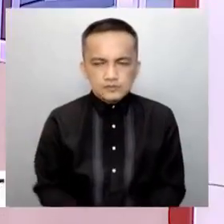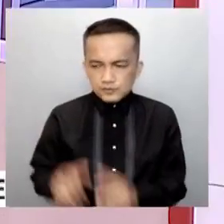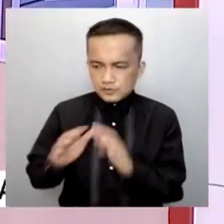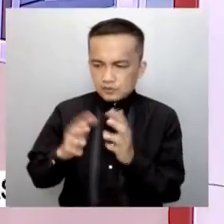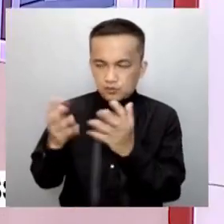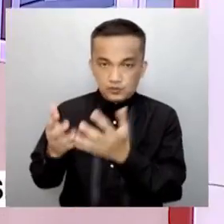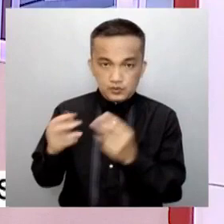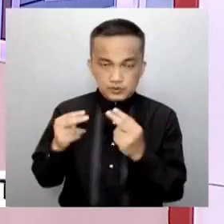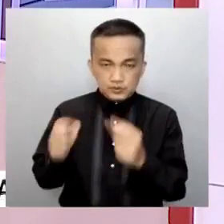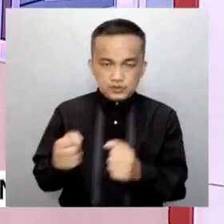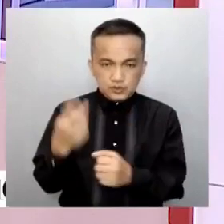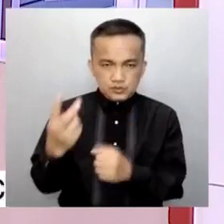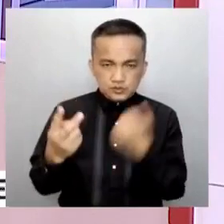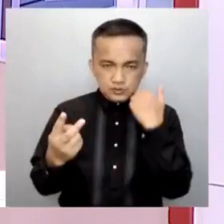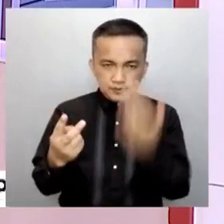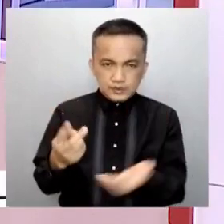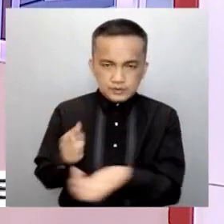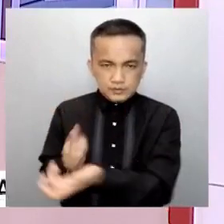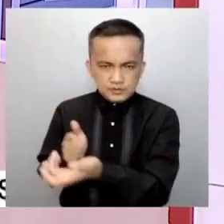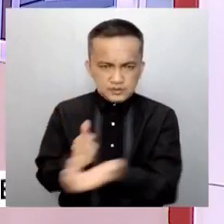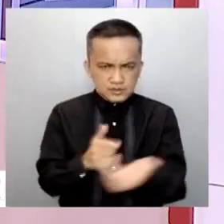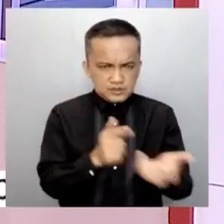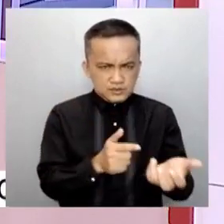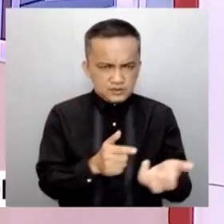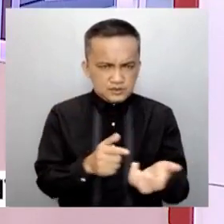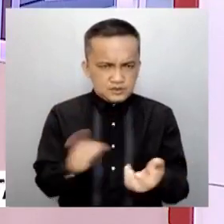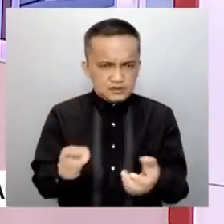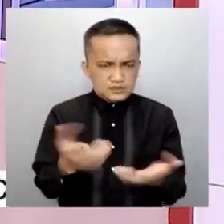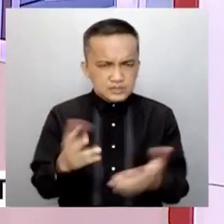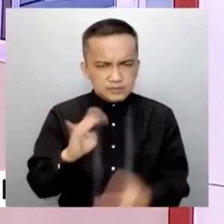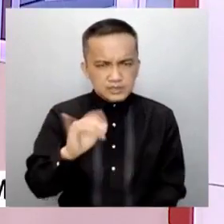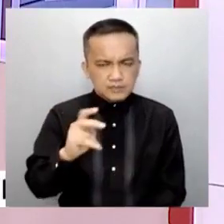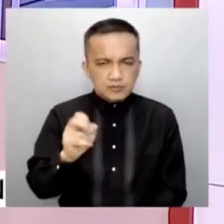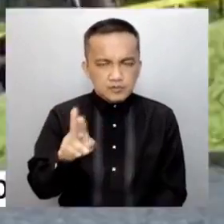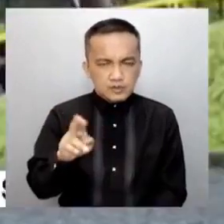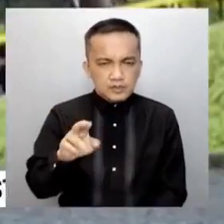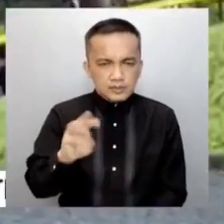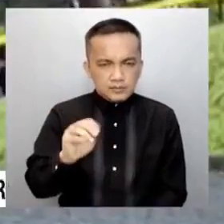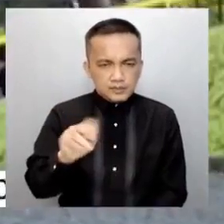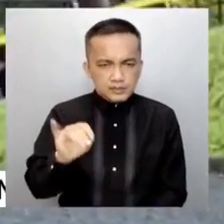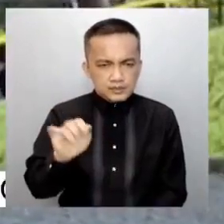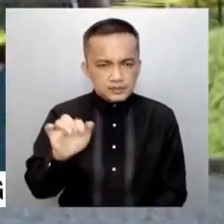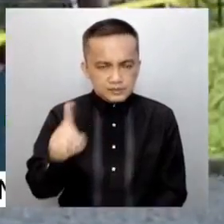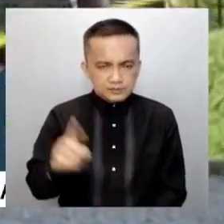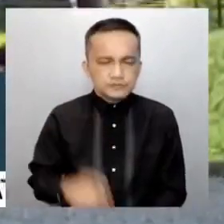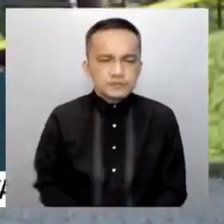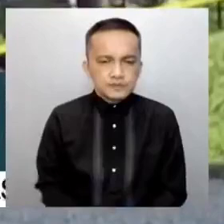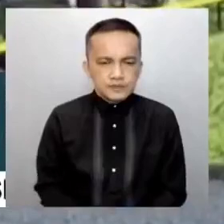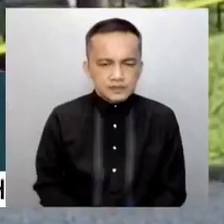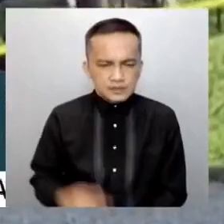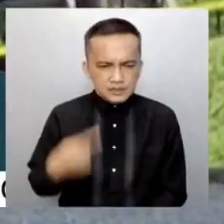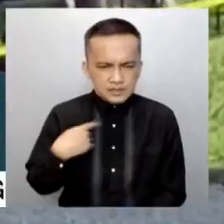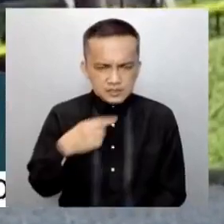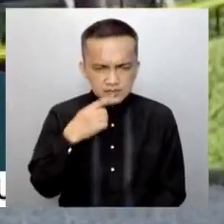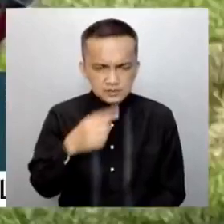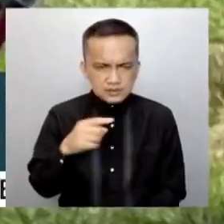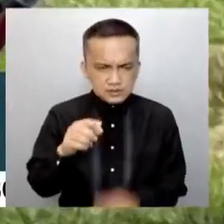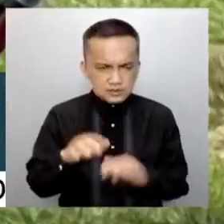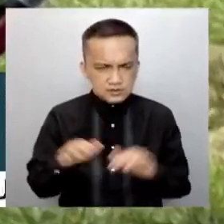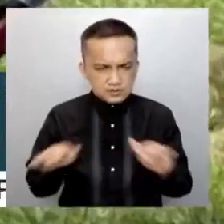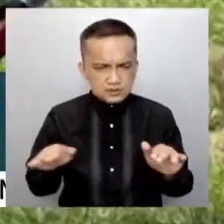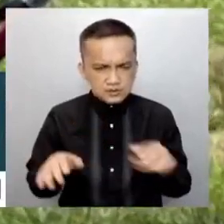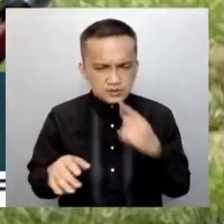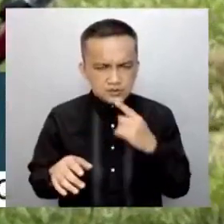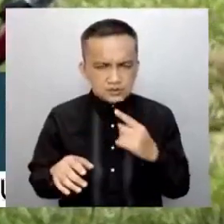are dead in a mass shooting at a block party in Baltimore, Maryland. 28 others are wounded, half of whom are children. Some are in